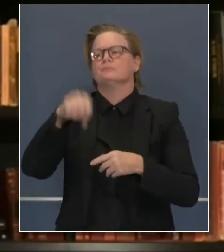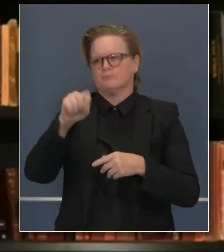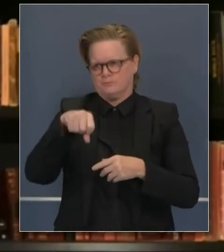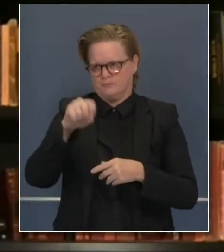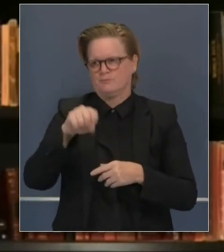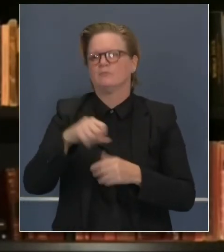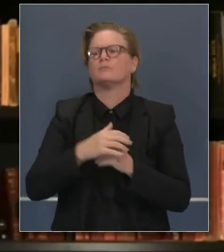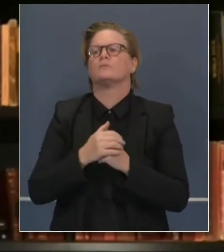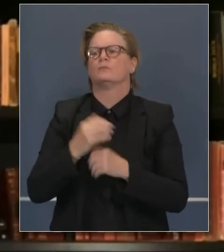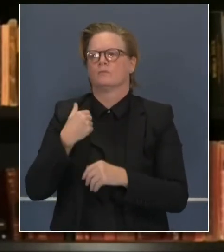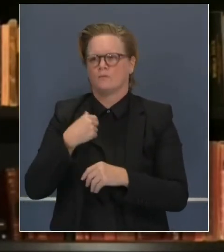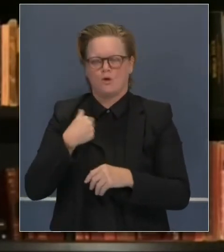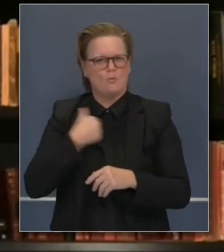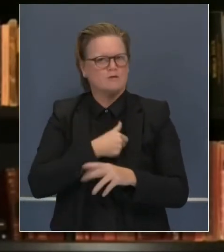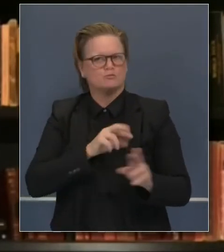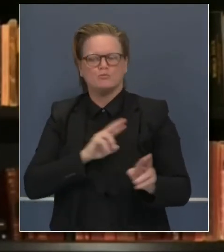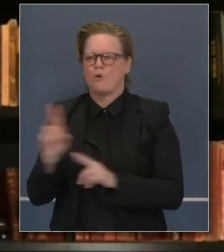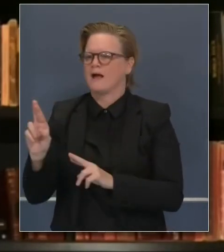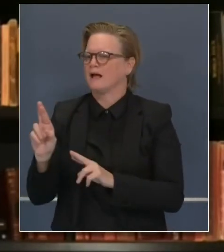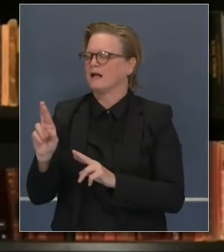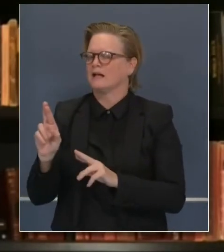And we have all the confidence the